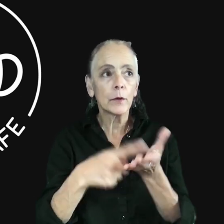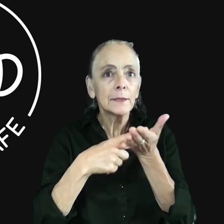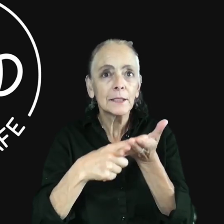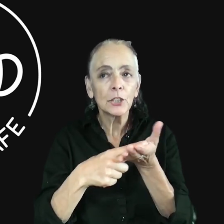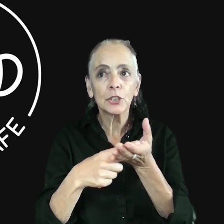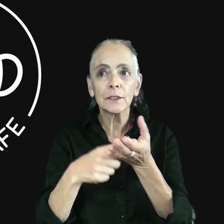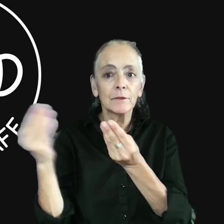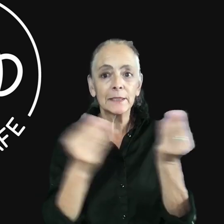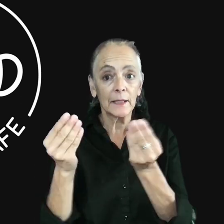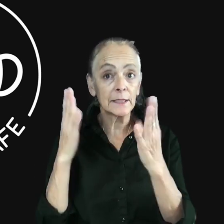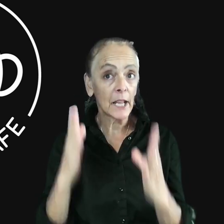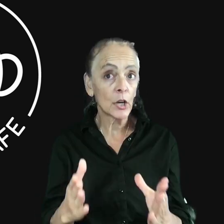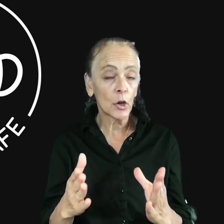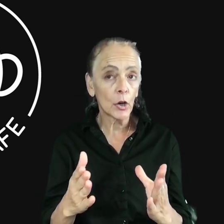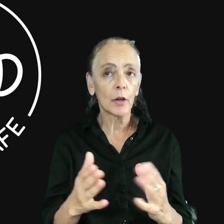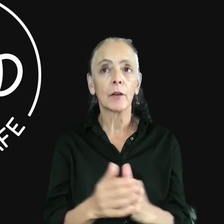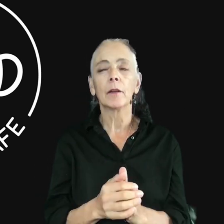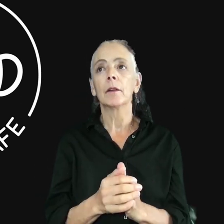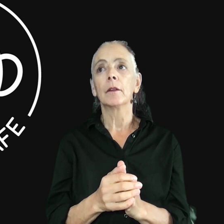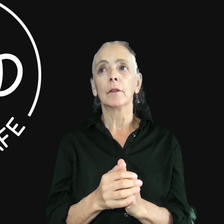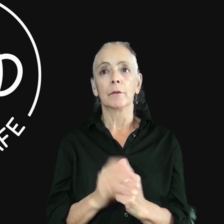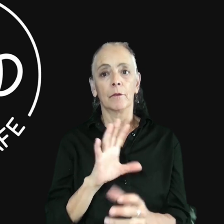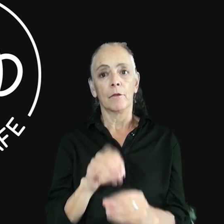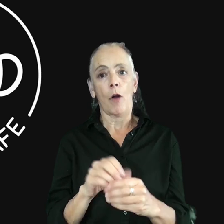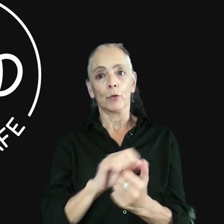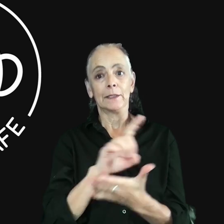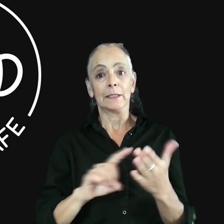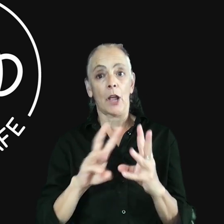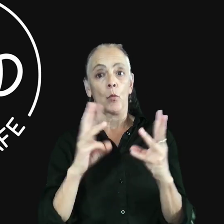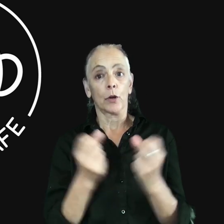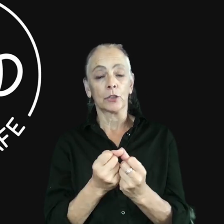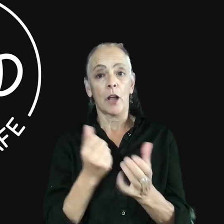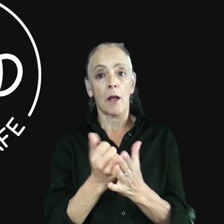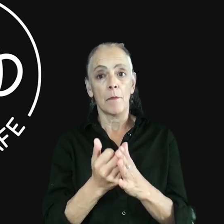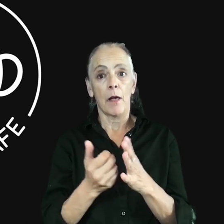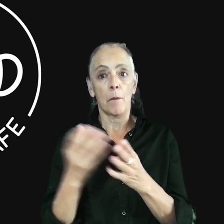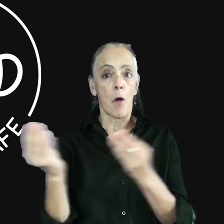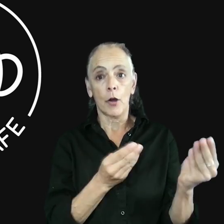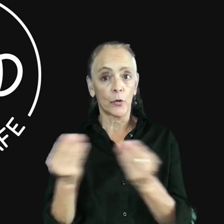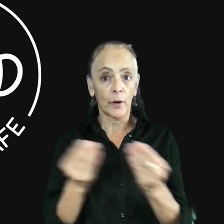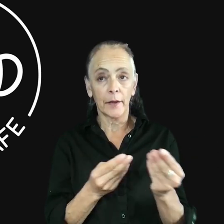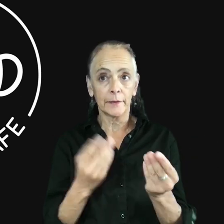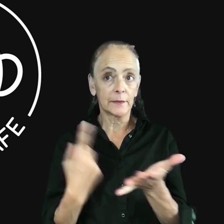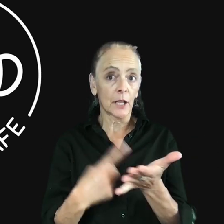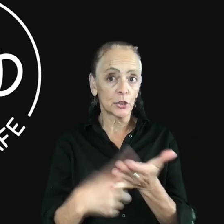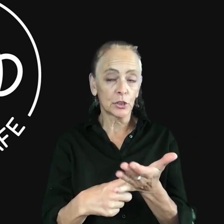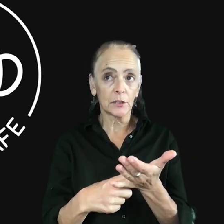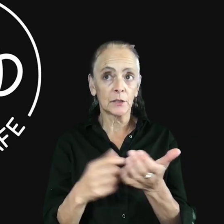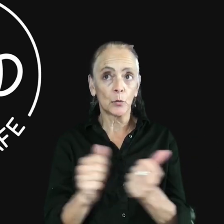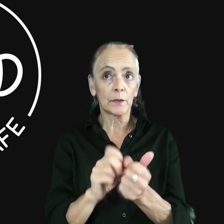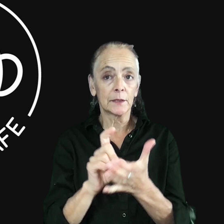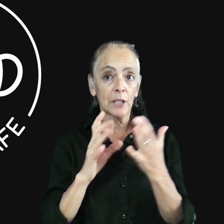facilitator in some of these things maybe you're involved in a design workshop and you're kind of helping moderate that discussion with some of the